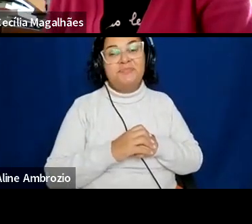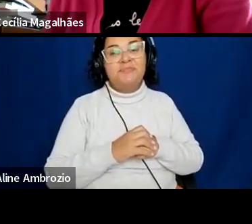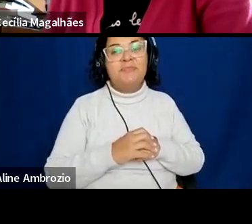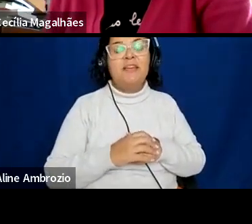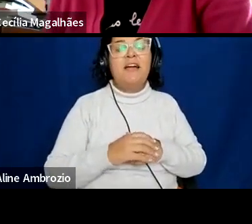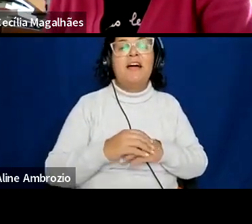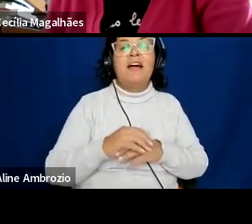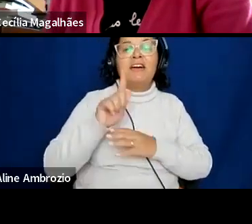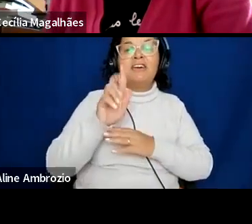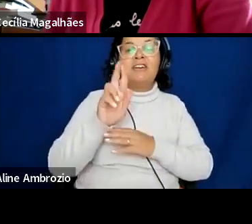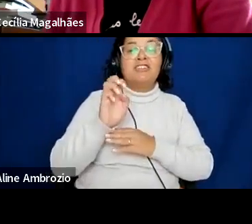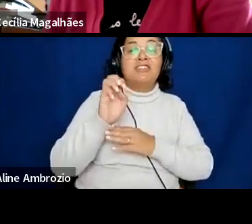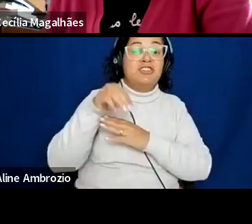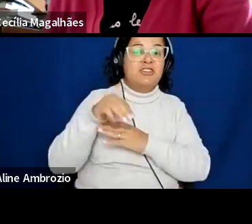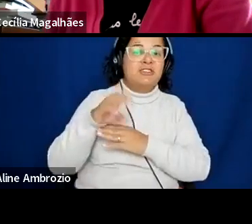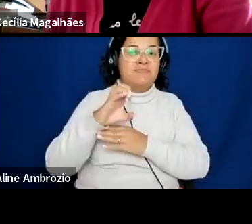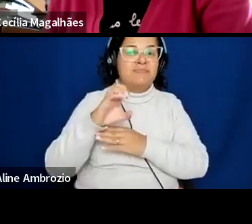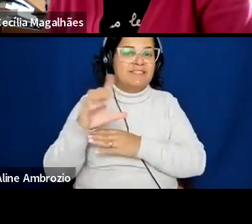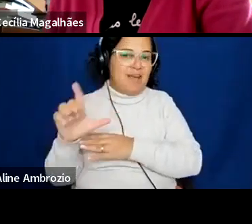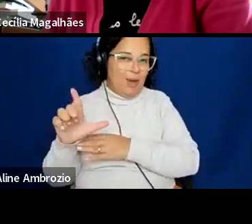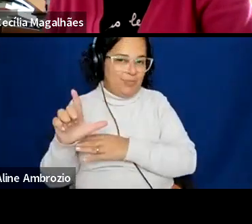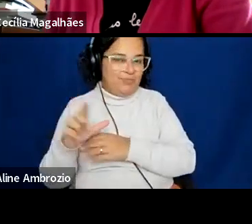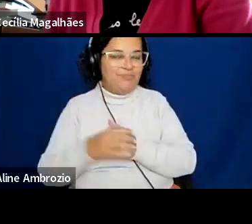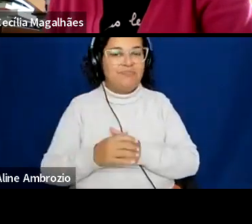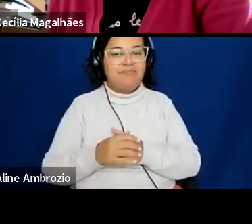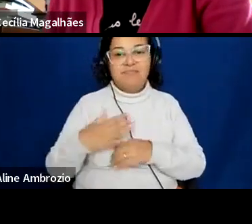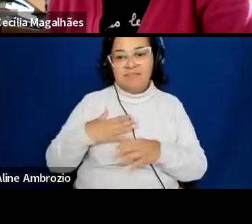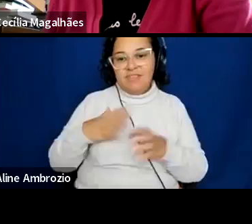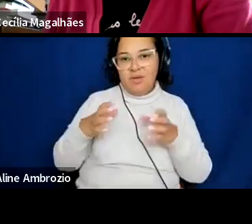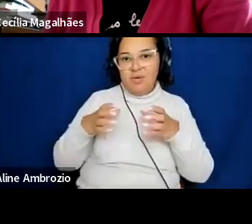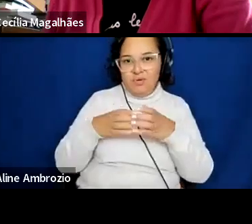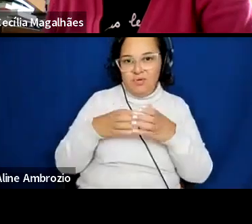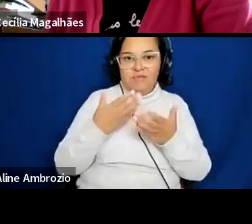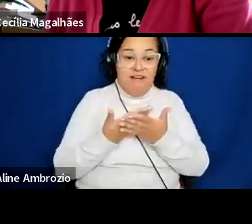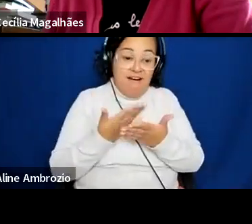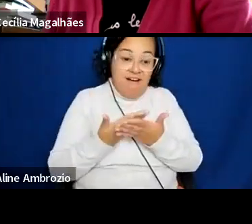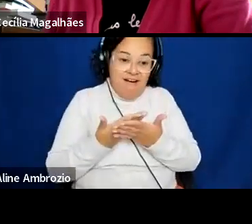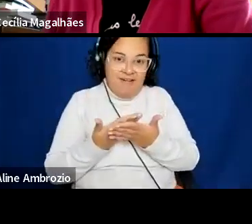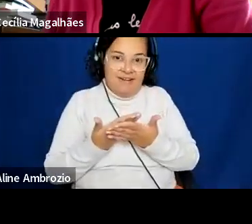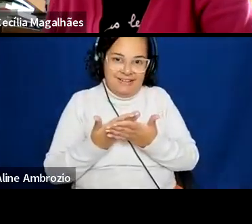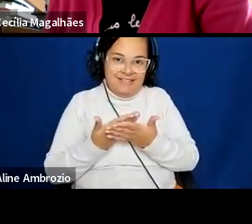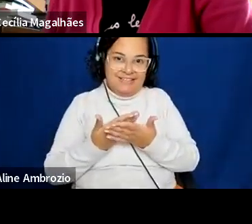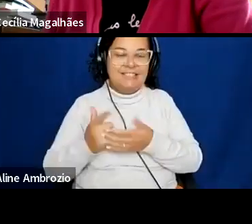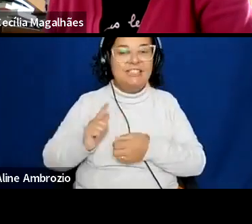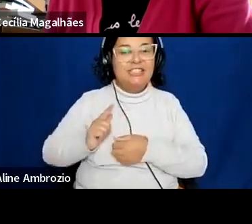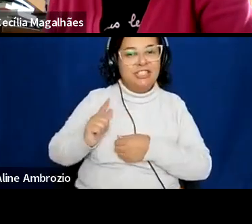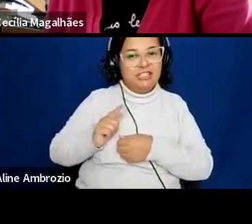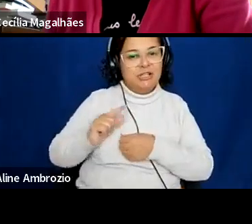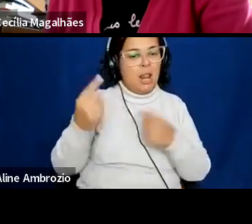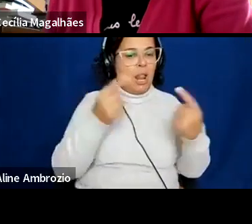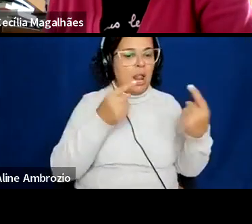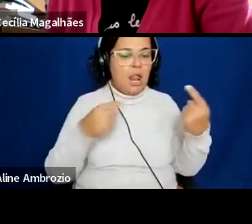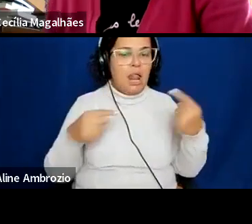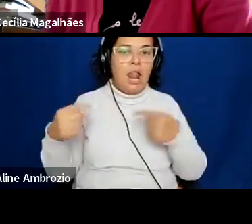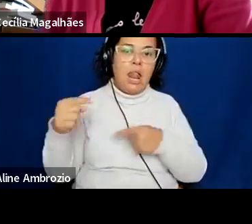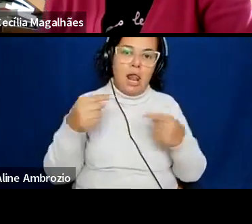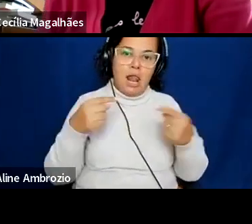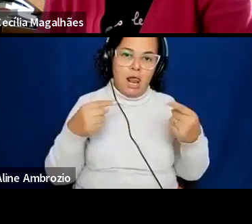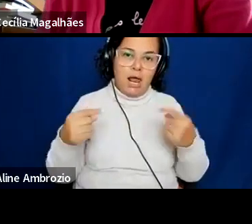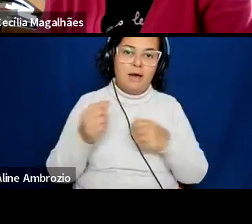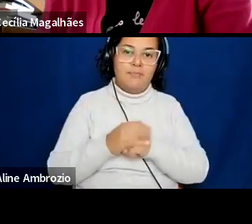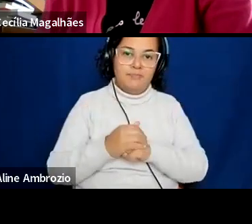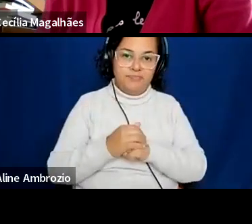we have been, in my classes actually, we have been discussing about the germ cell and this